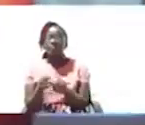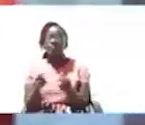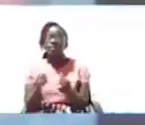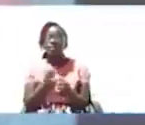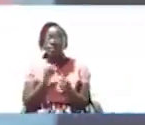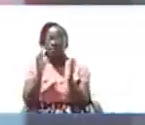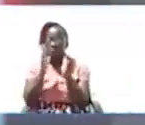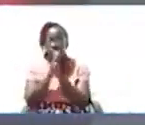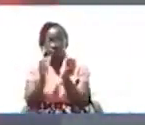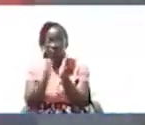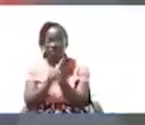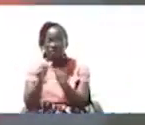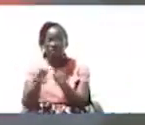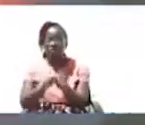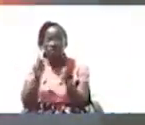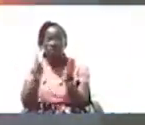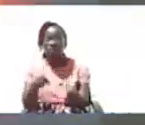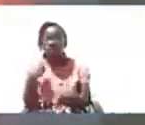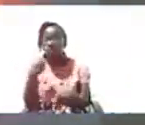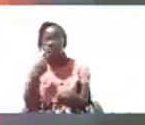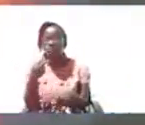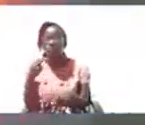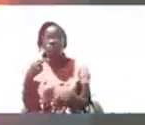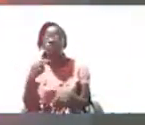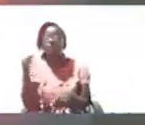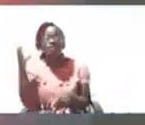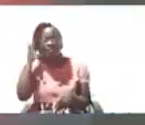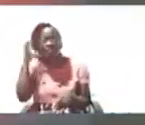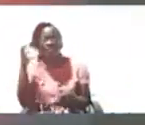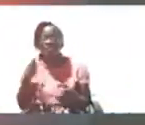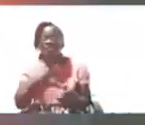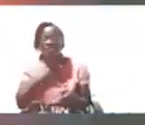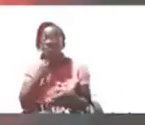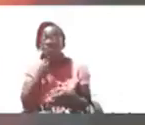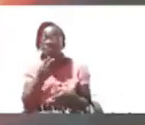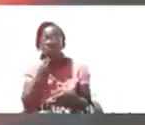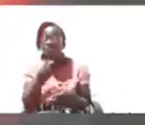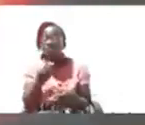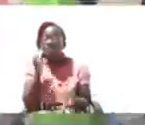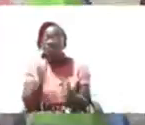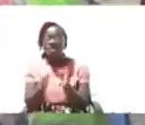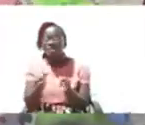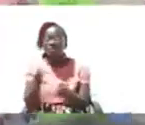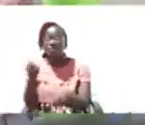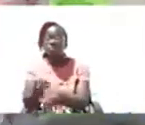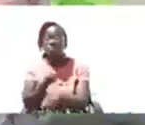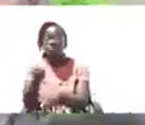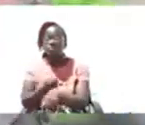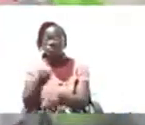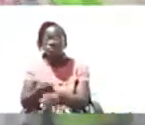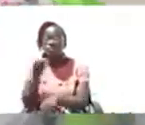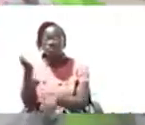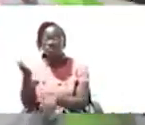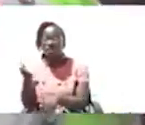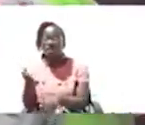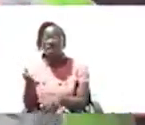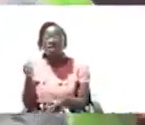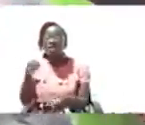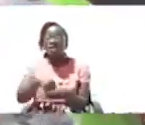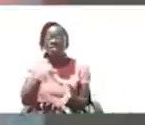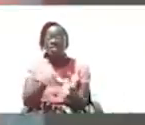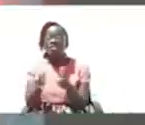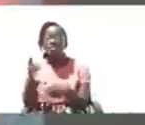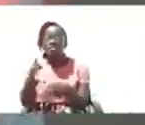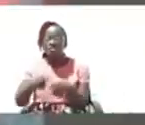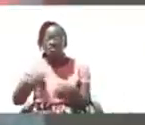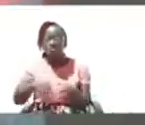whoever hears my voice, if there is a stone on top of you, I stand in the mercy of God. We roll it